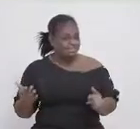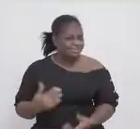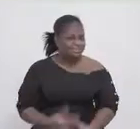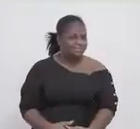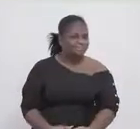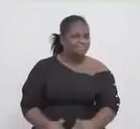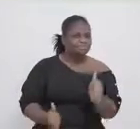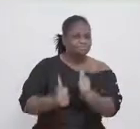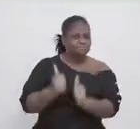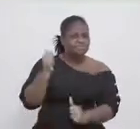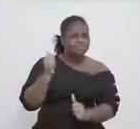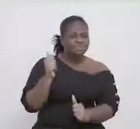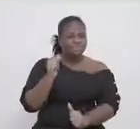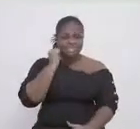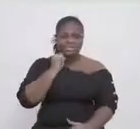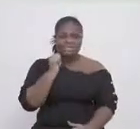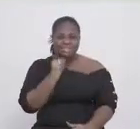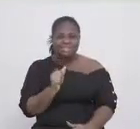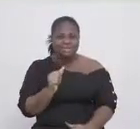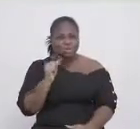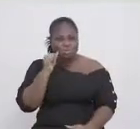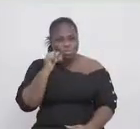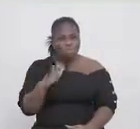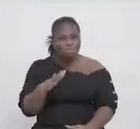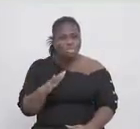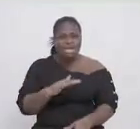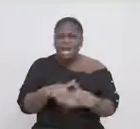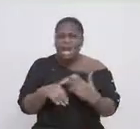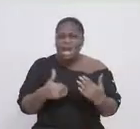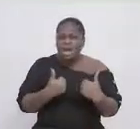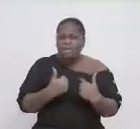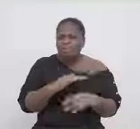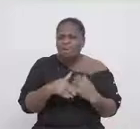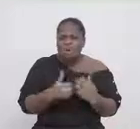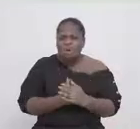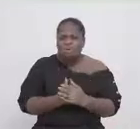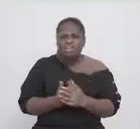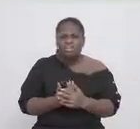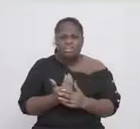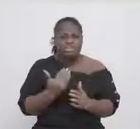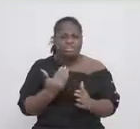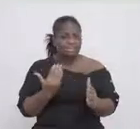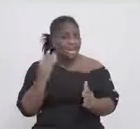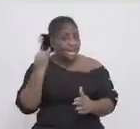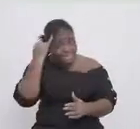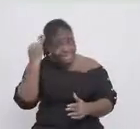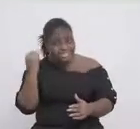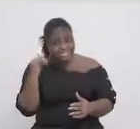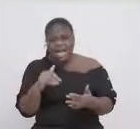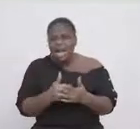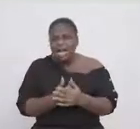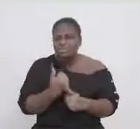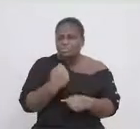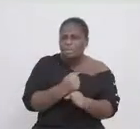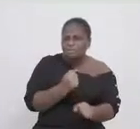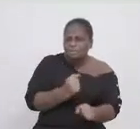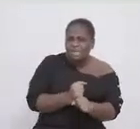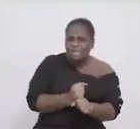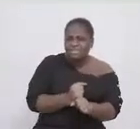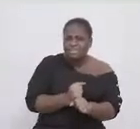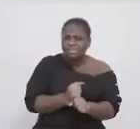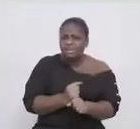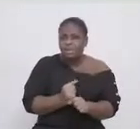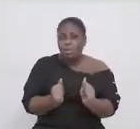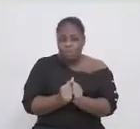a lot of Ghanaian women are entrepreneurs, so a lot of the young ladies, they had all these entrepreneurial ideas, but they didn't know how to shape it, how to form it. And so